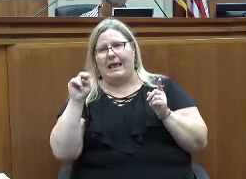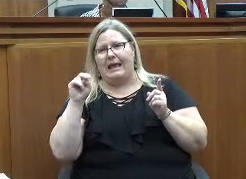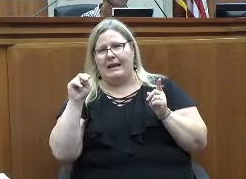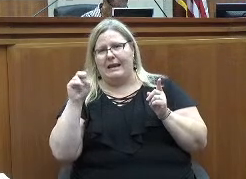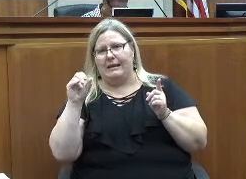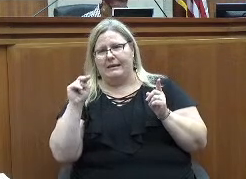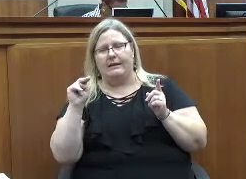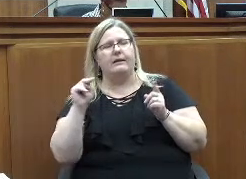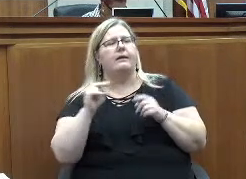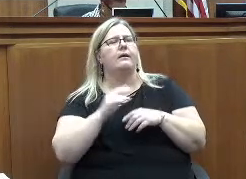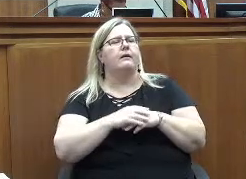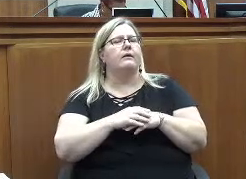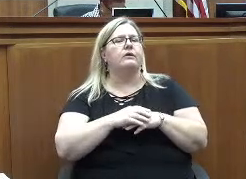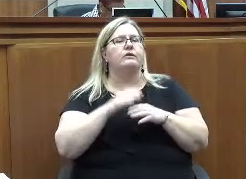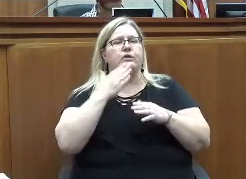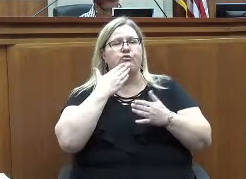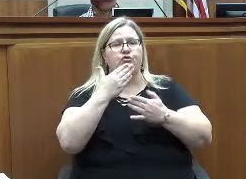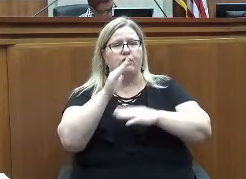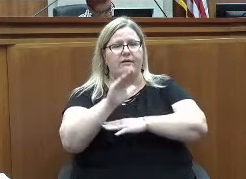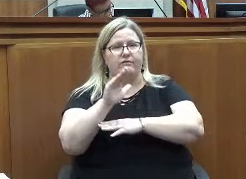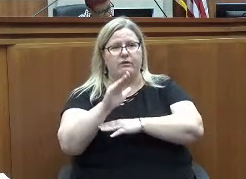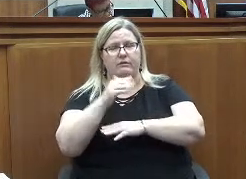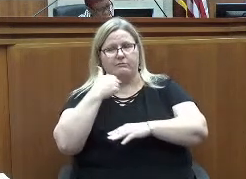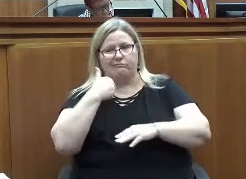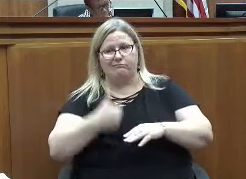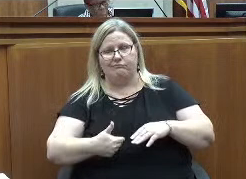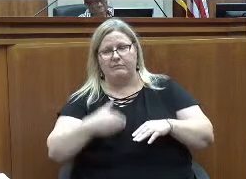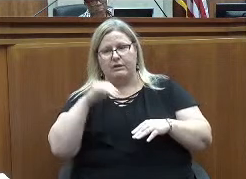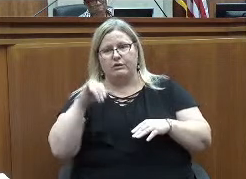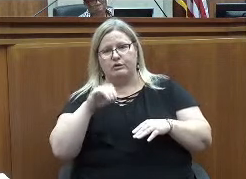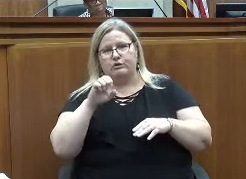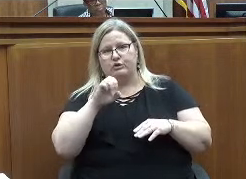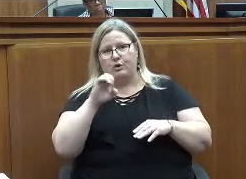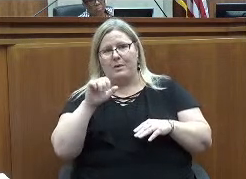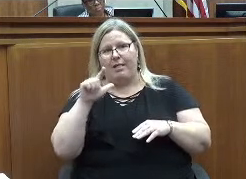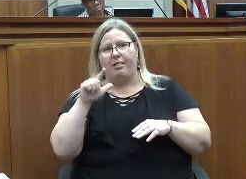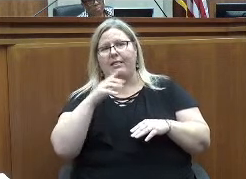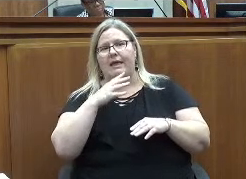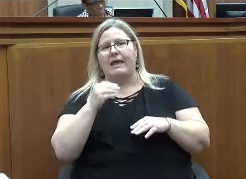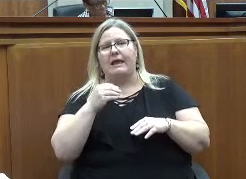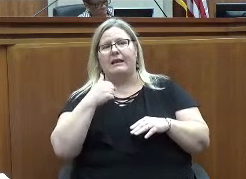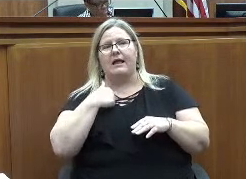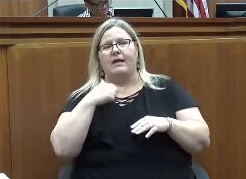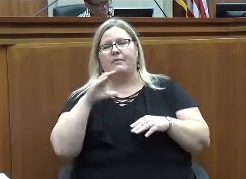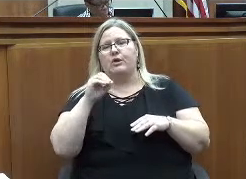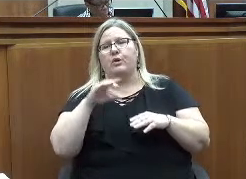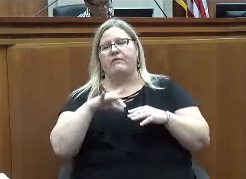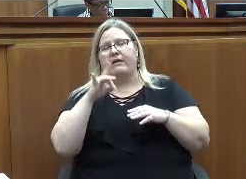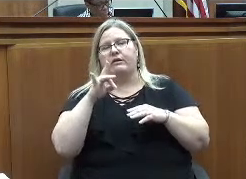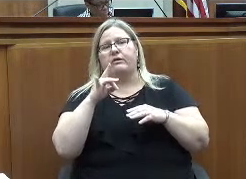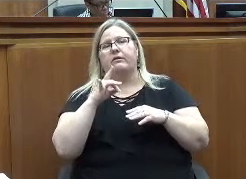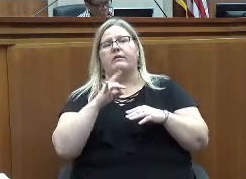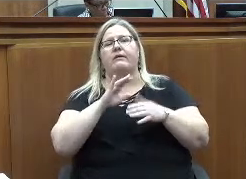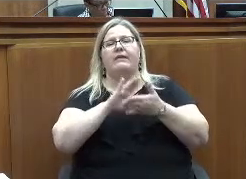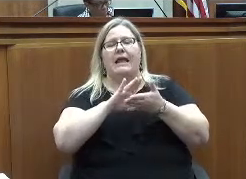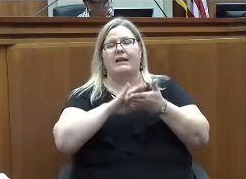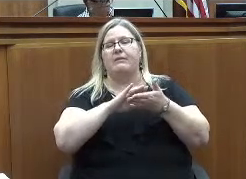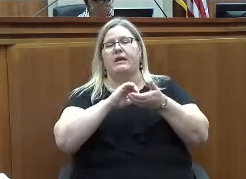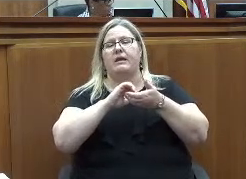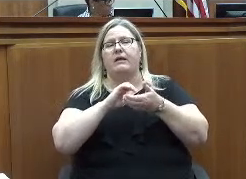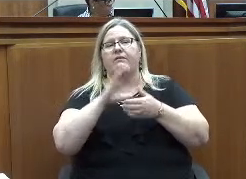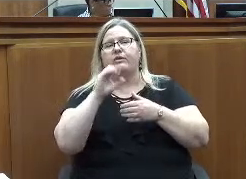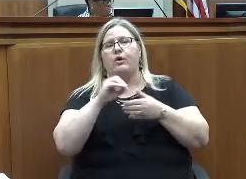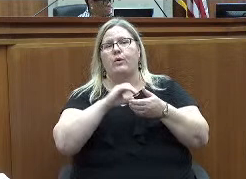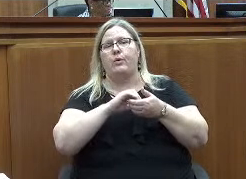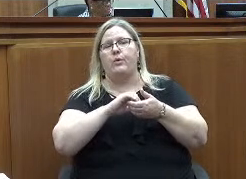Good afternoon. My name is Joellen Freeman, and I am the co-founder and executive director of Academy of Collaborative Education, known to us